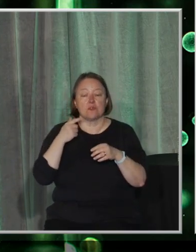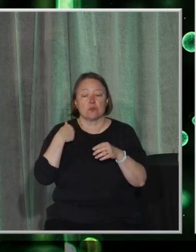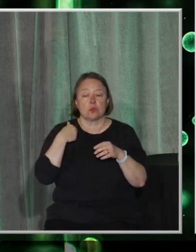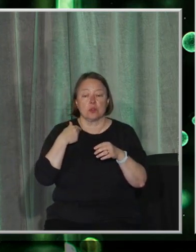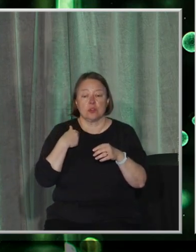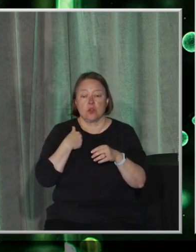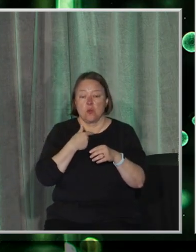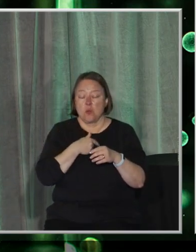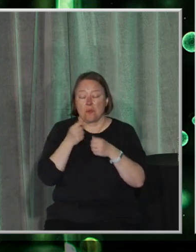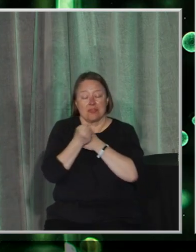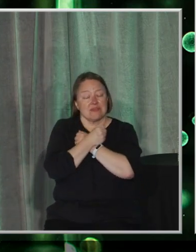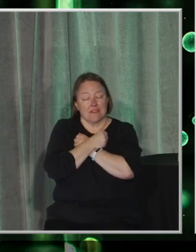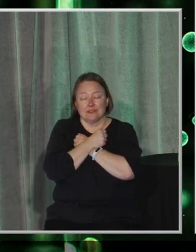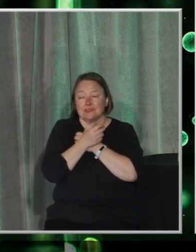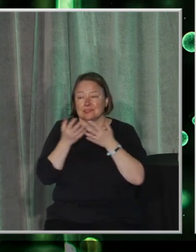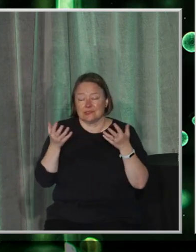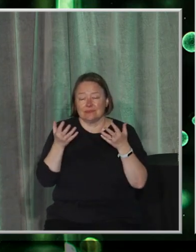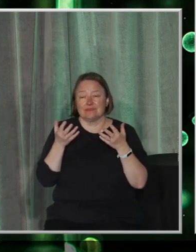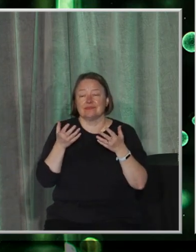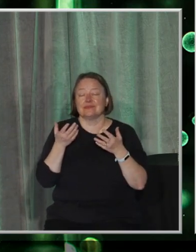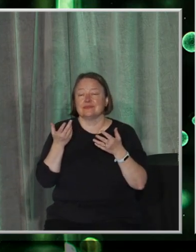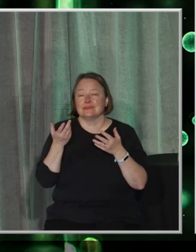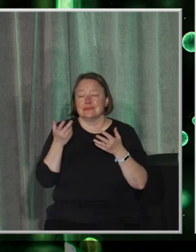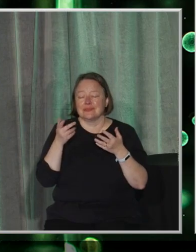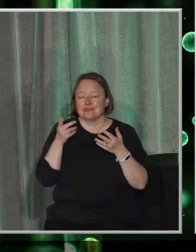loved. We absolutely loved that